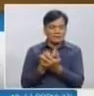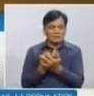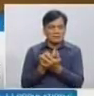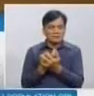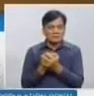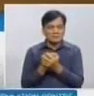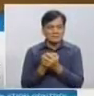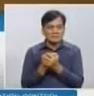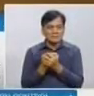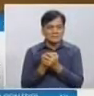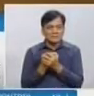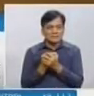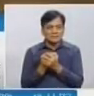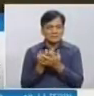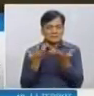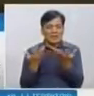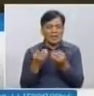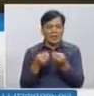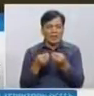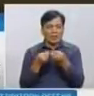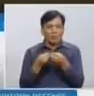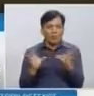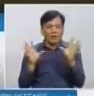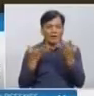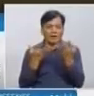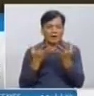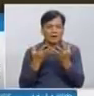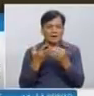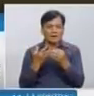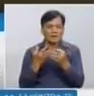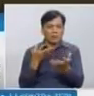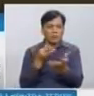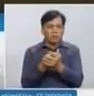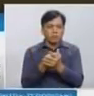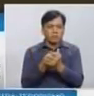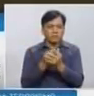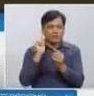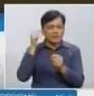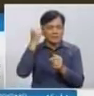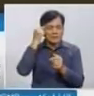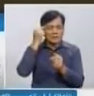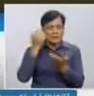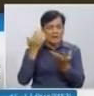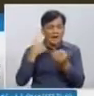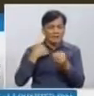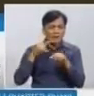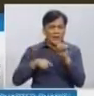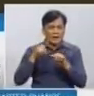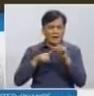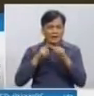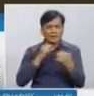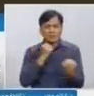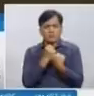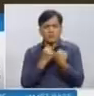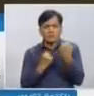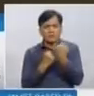and you have a lousy and corrupt bureaucracy. I have friends and political